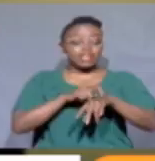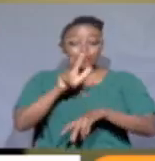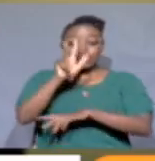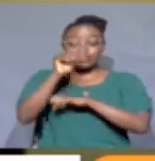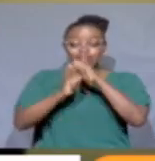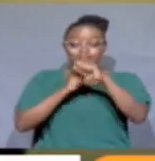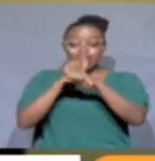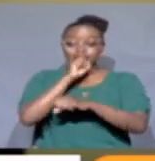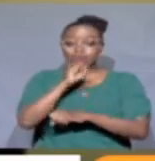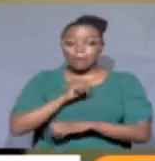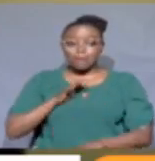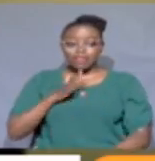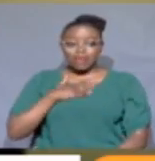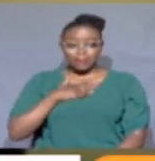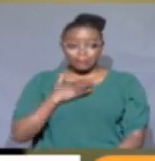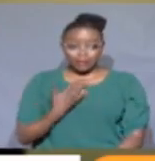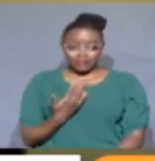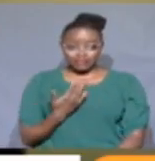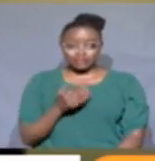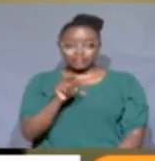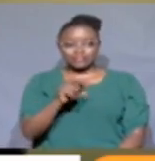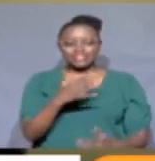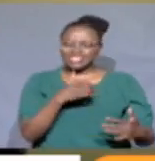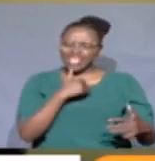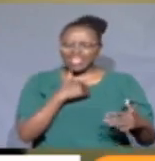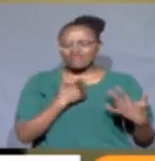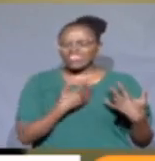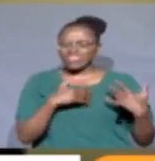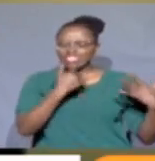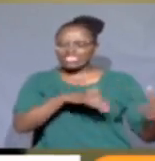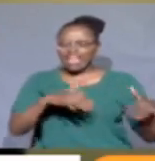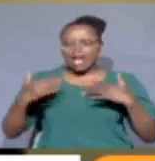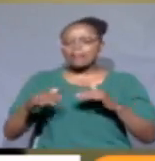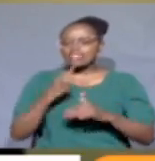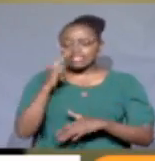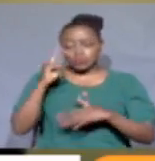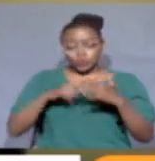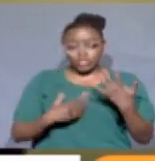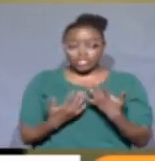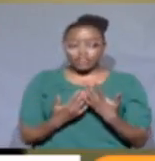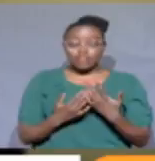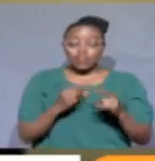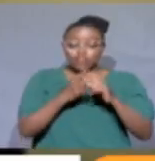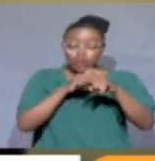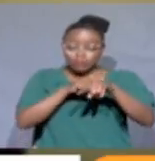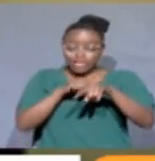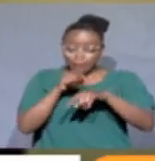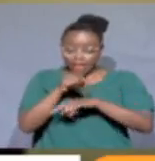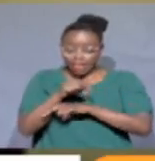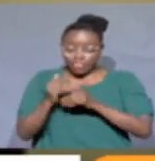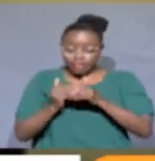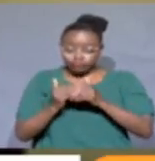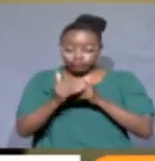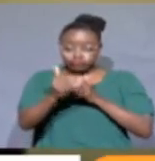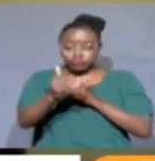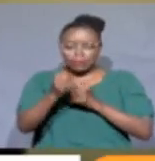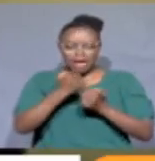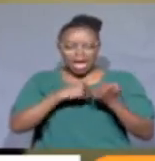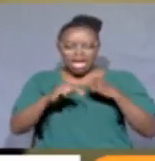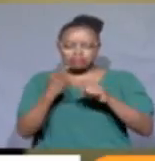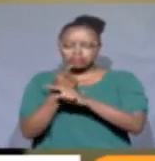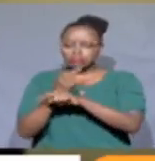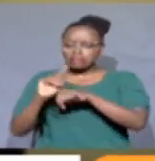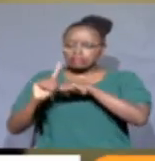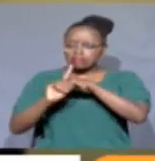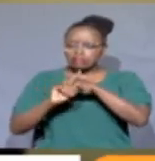3, my mom put me in one of her stage plays and I just fell in love. So ever since then, I've been acting, and when I was